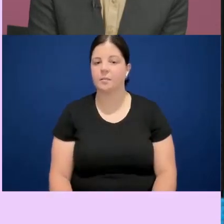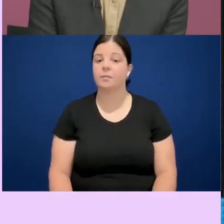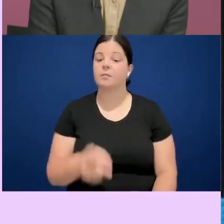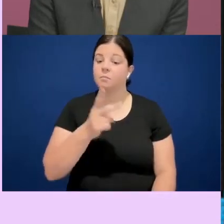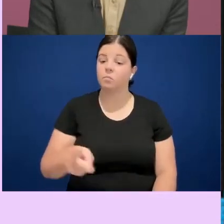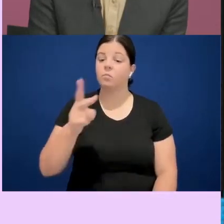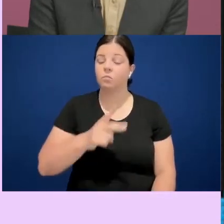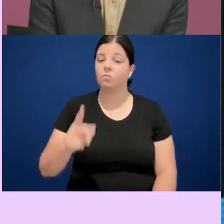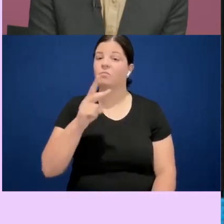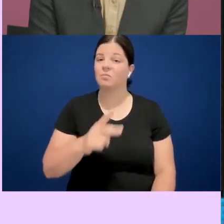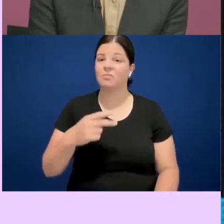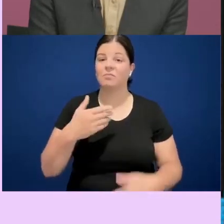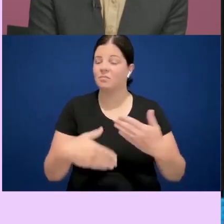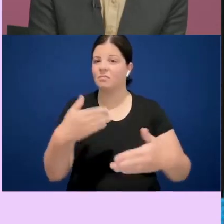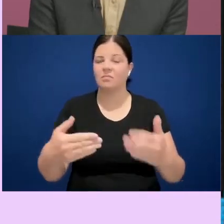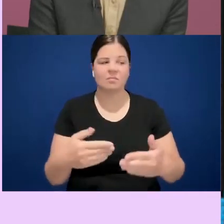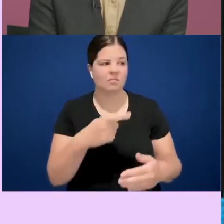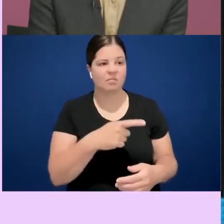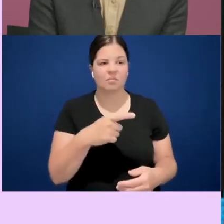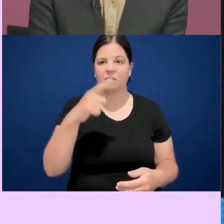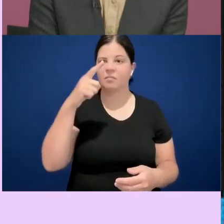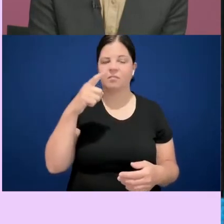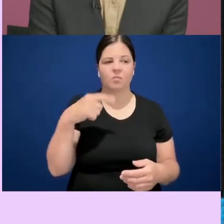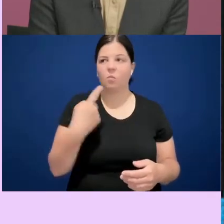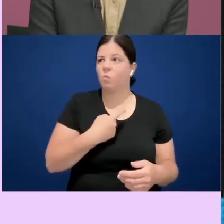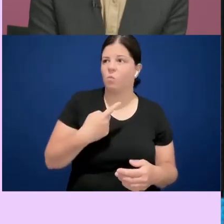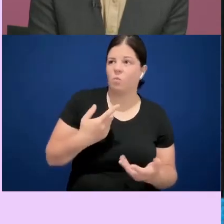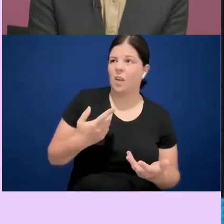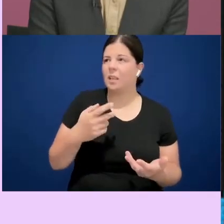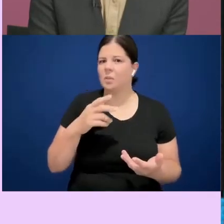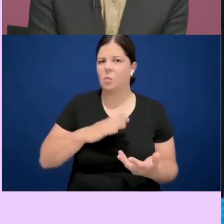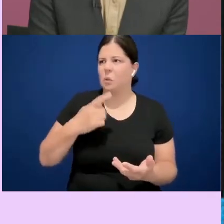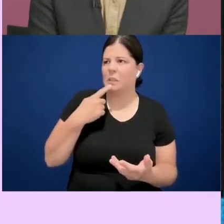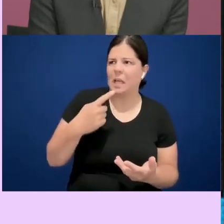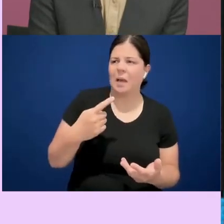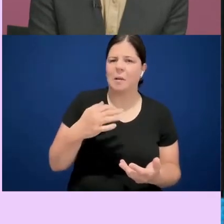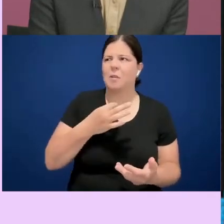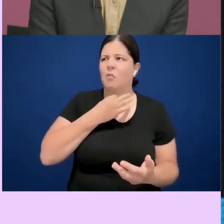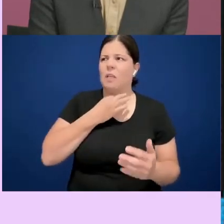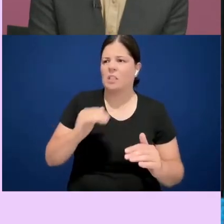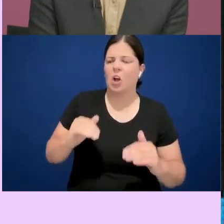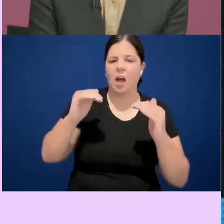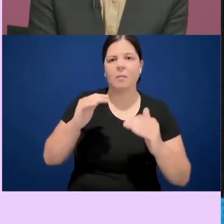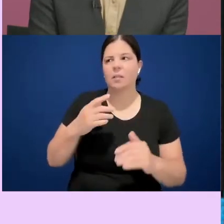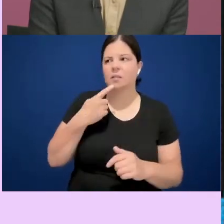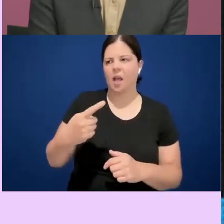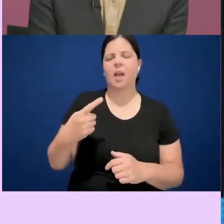behaviour, it becomes less intimidating to speak up when the stakes are higher, like when raising a serious integrity